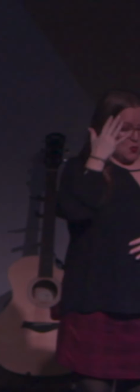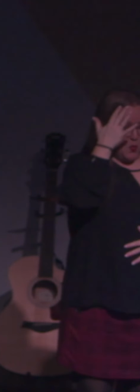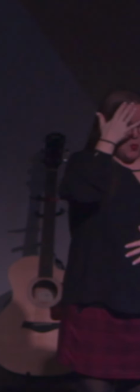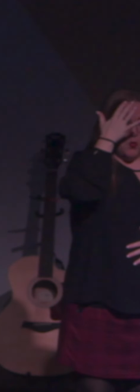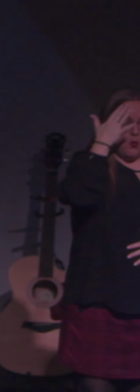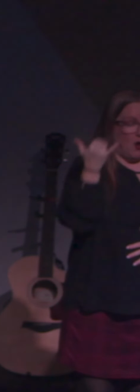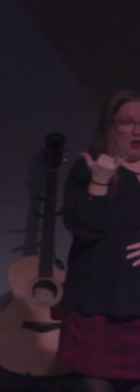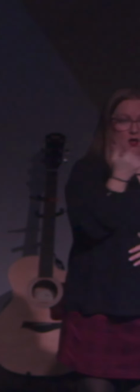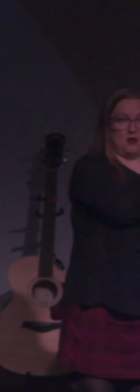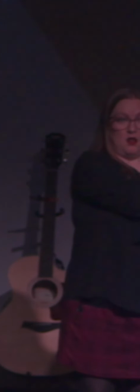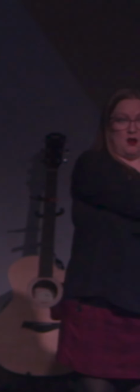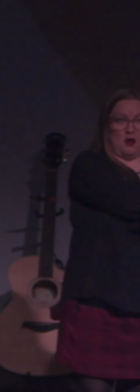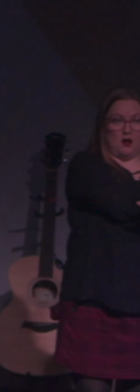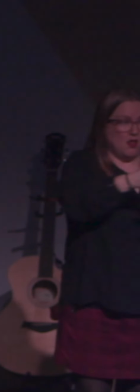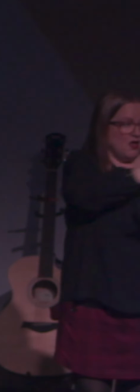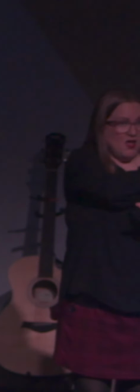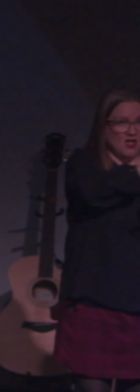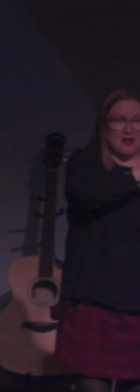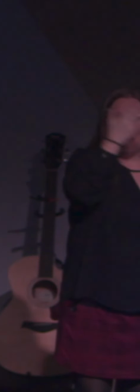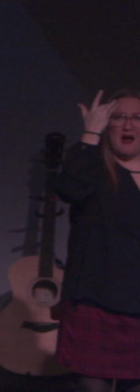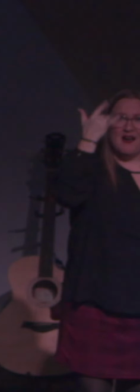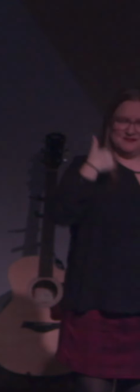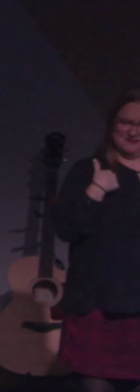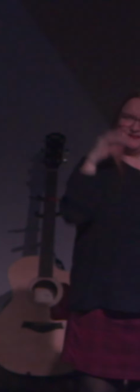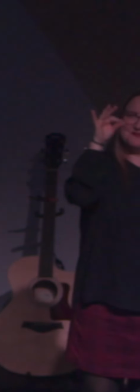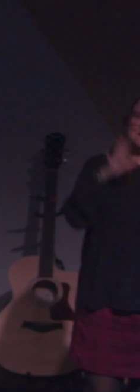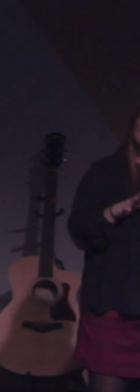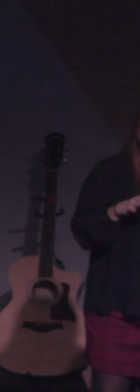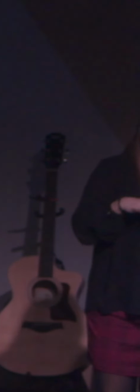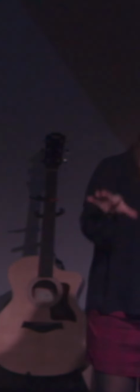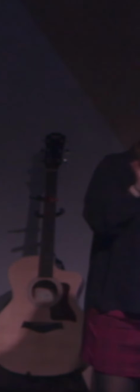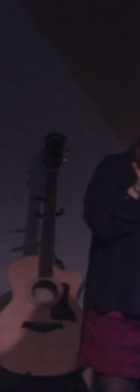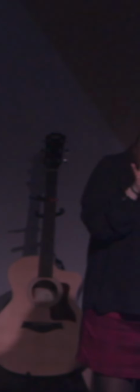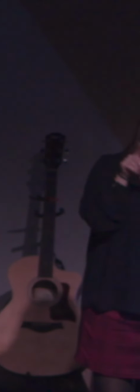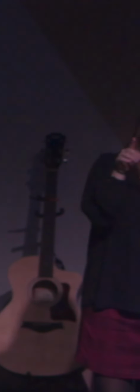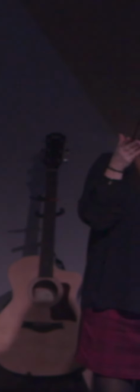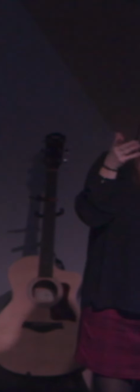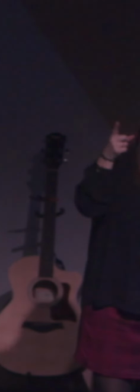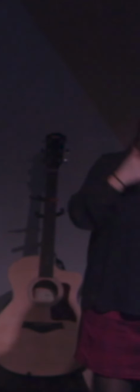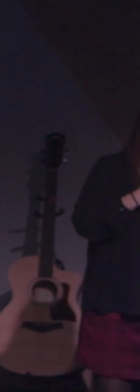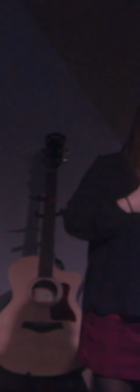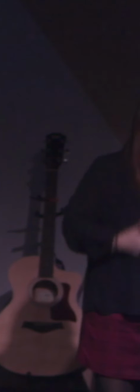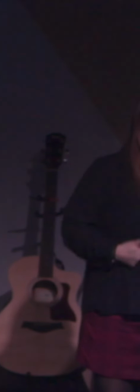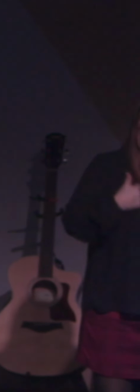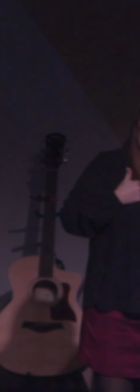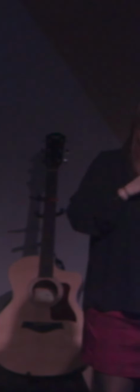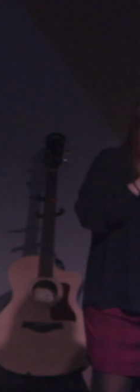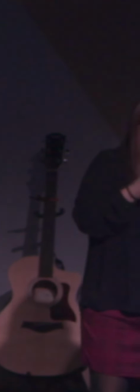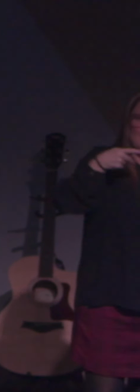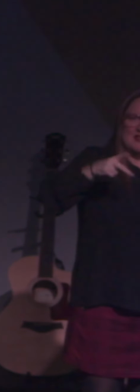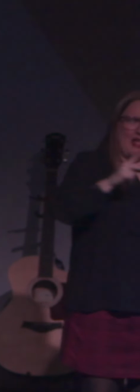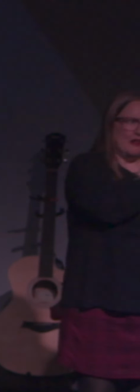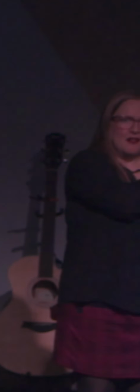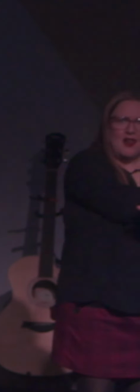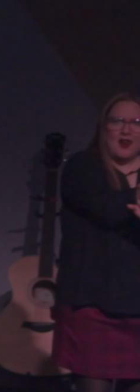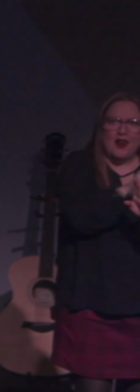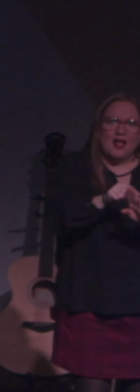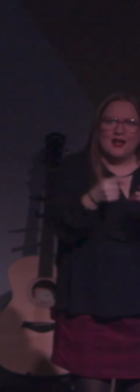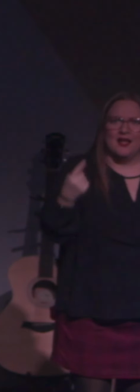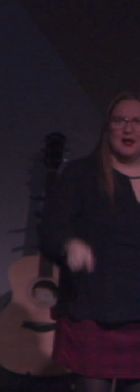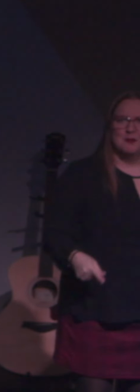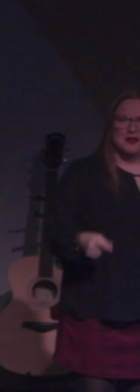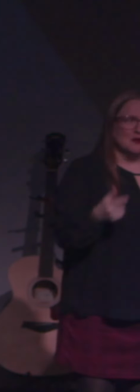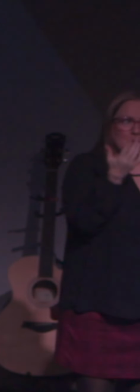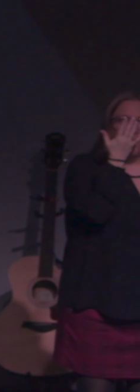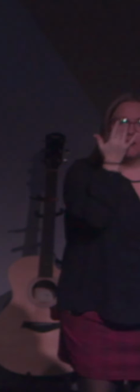had happened in my life. God, I'm a pastor. Like, I chose to try to serve you with my life. How could you let this happen to me?